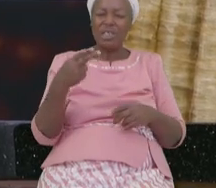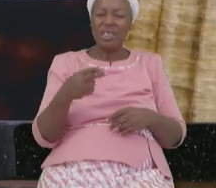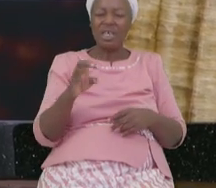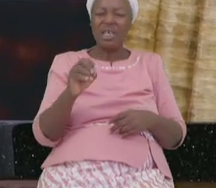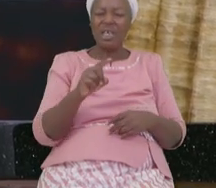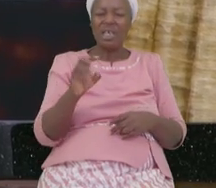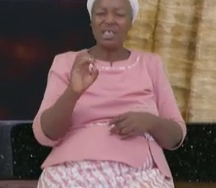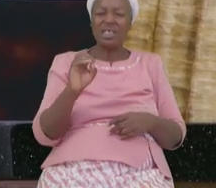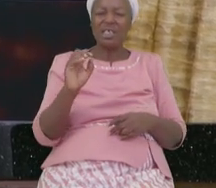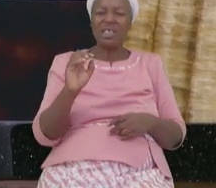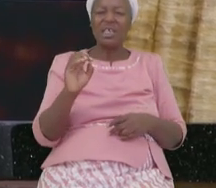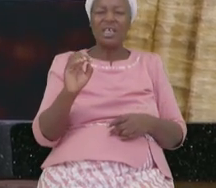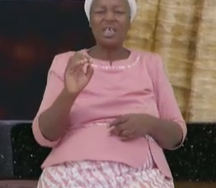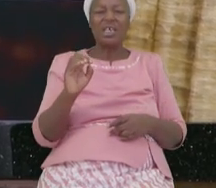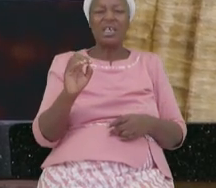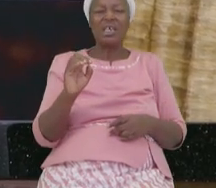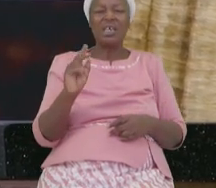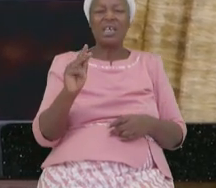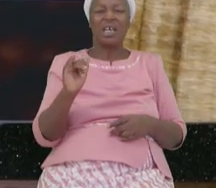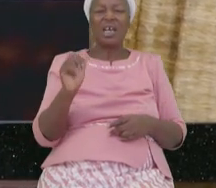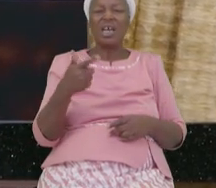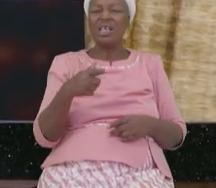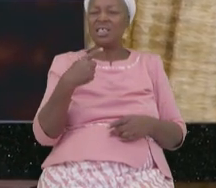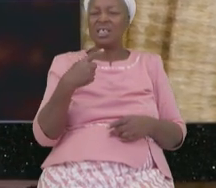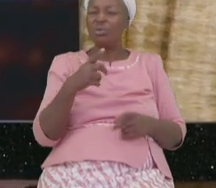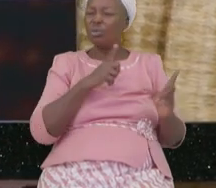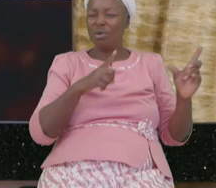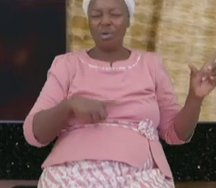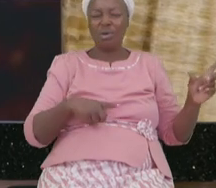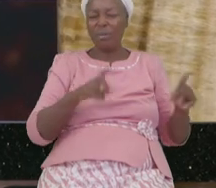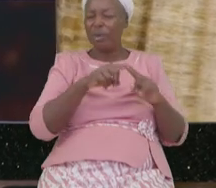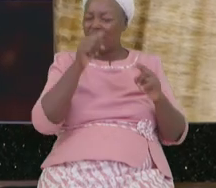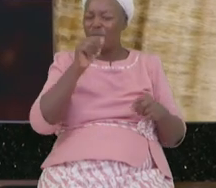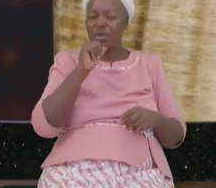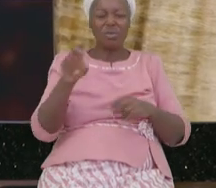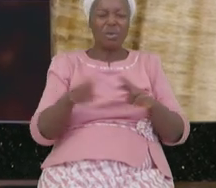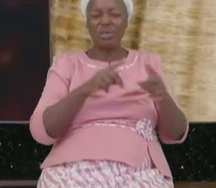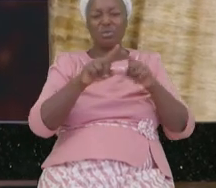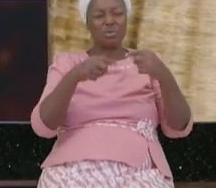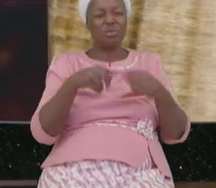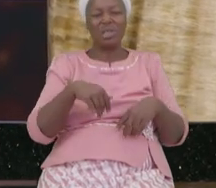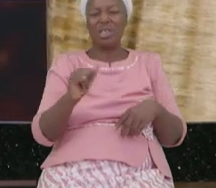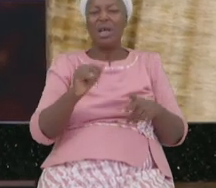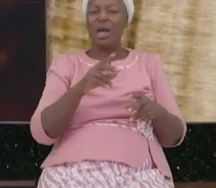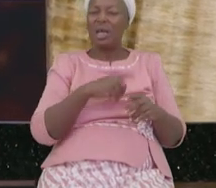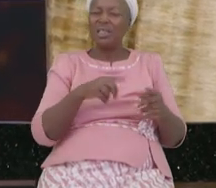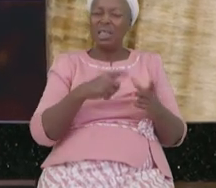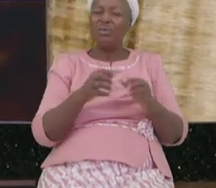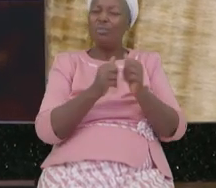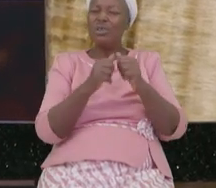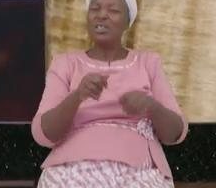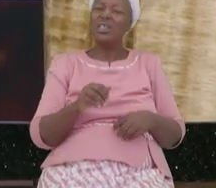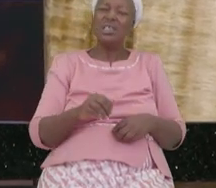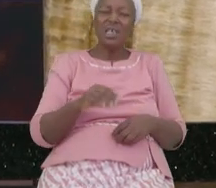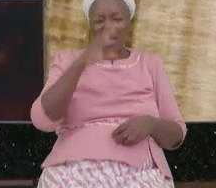said, Lord, but I'm not ready to go yet. And then without his asking for any number of years,